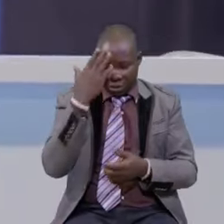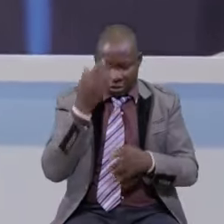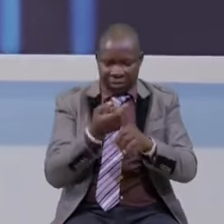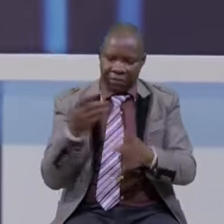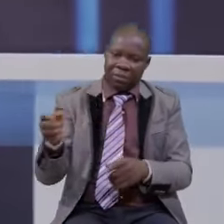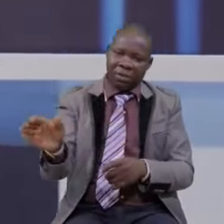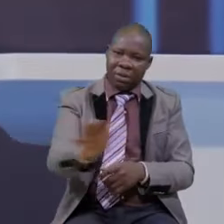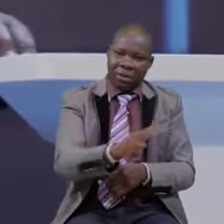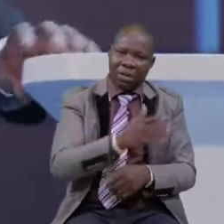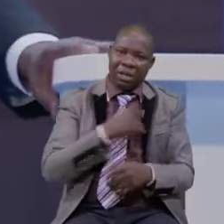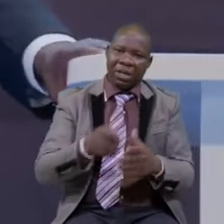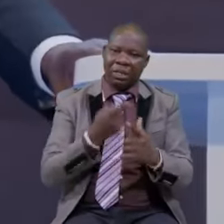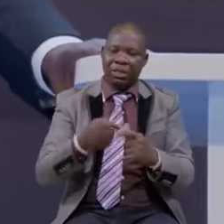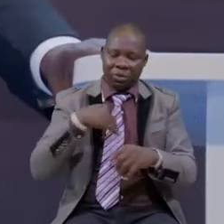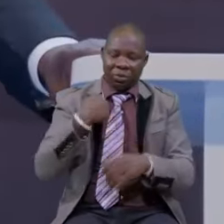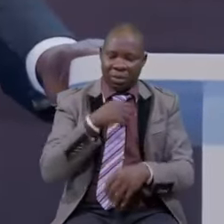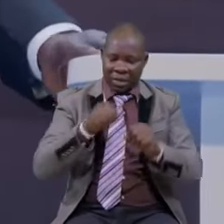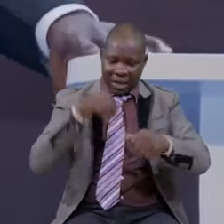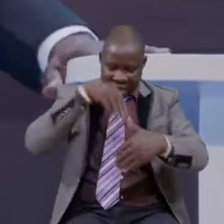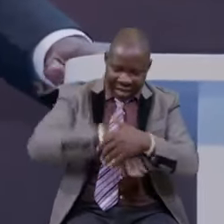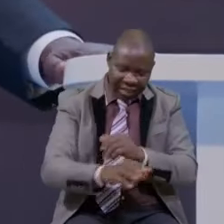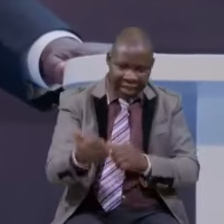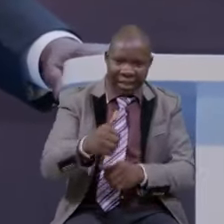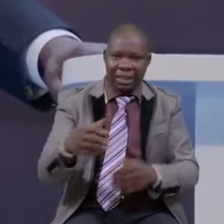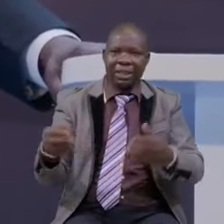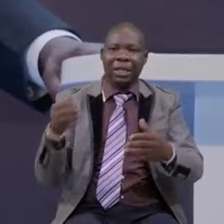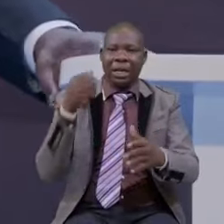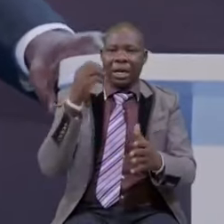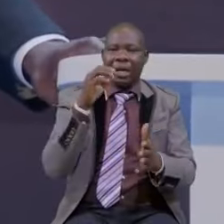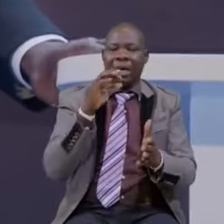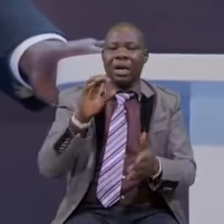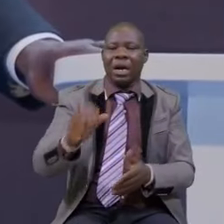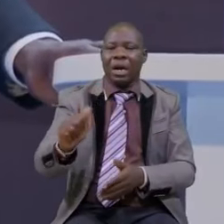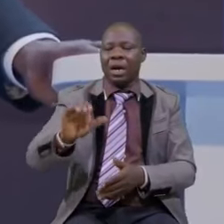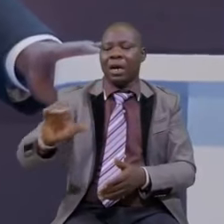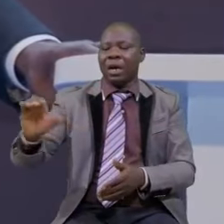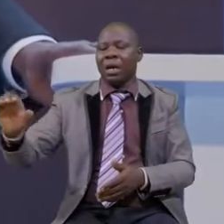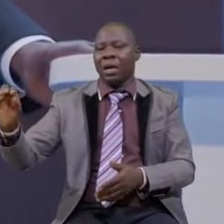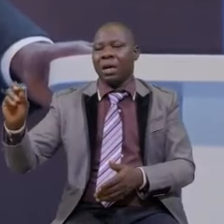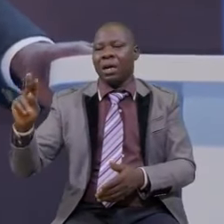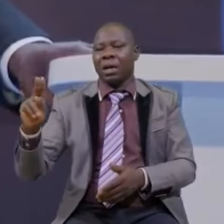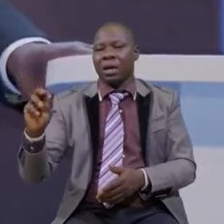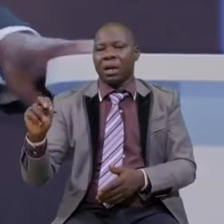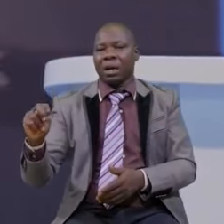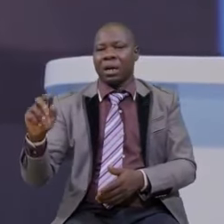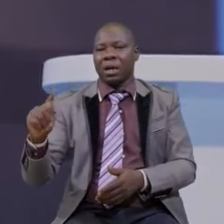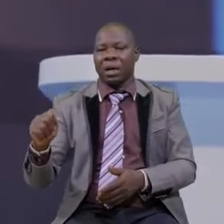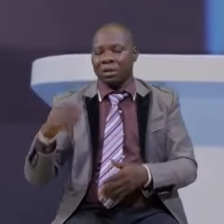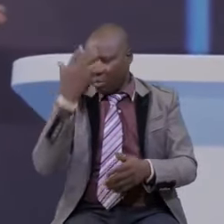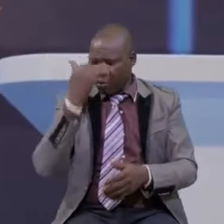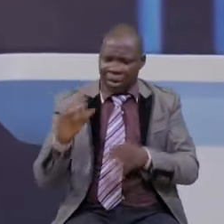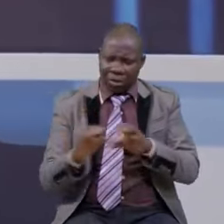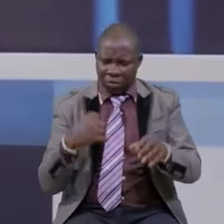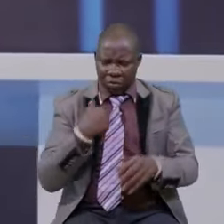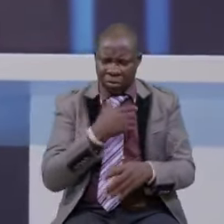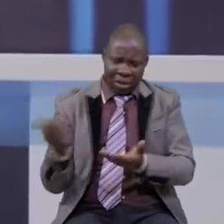and then we can hack into any account. Or do you carry the nature of the nature that is falling.